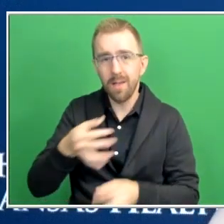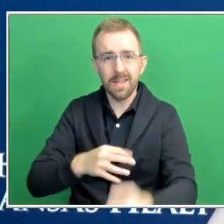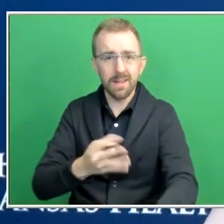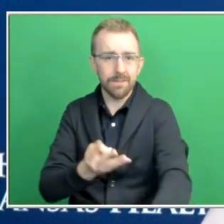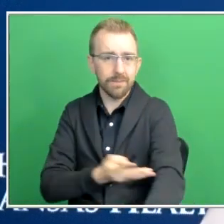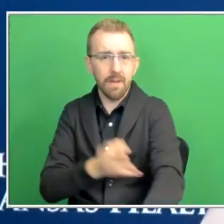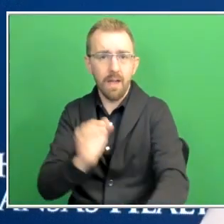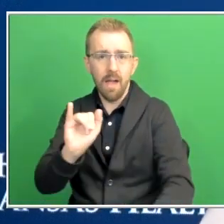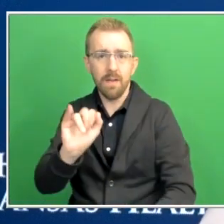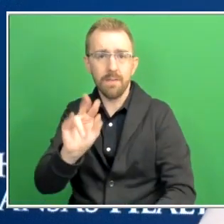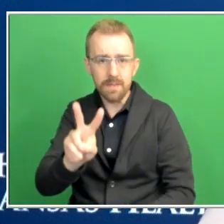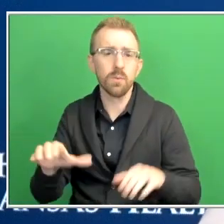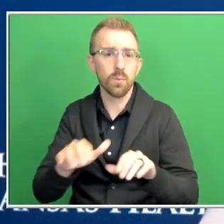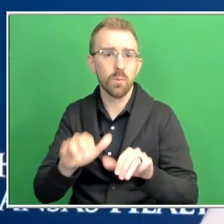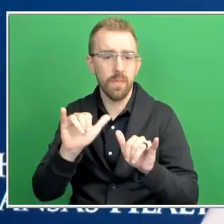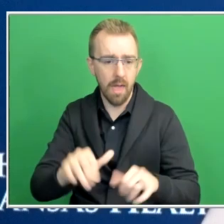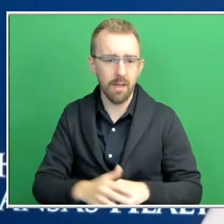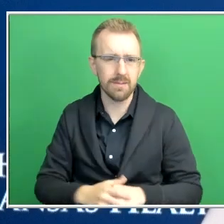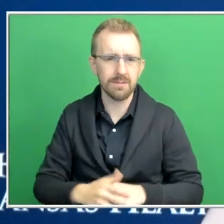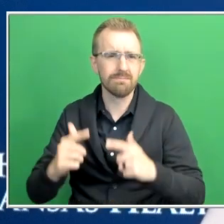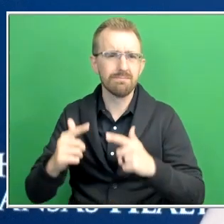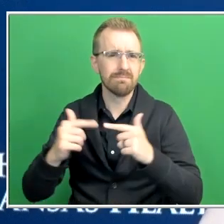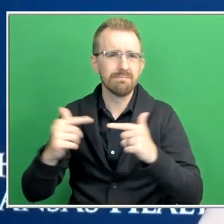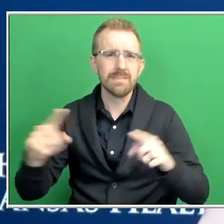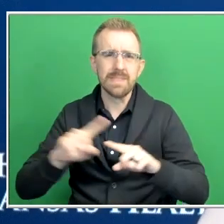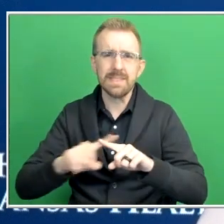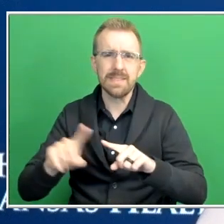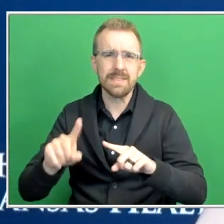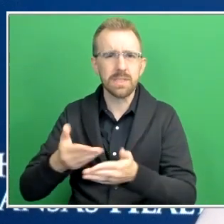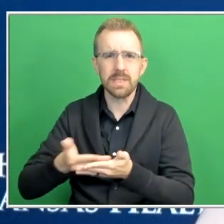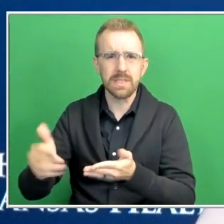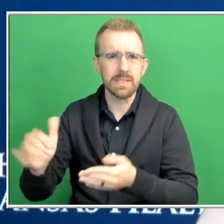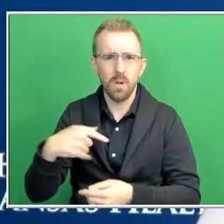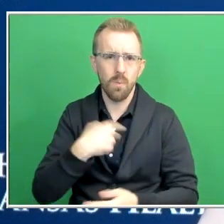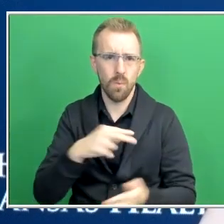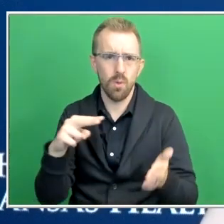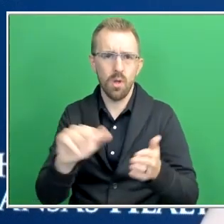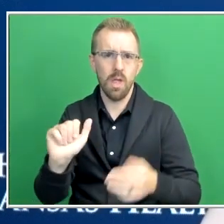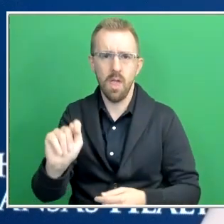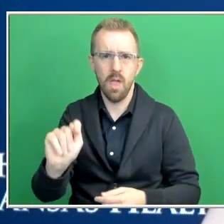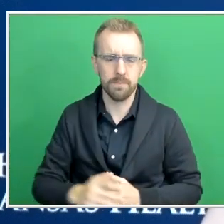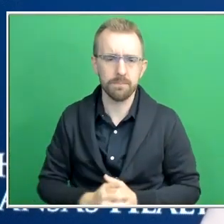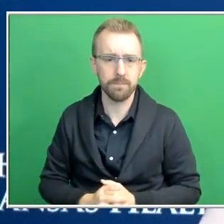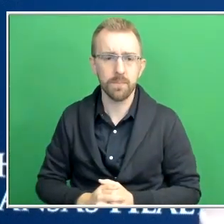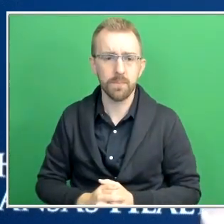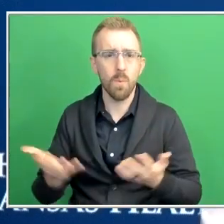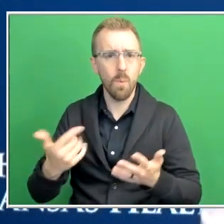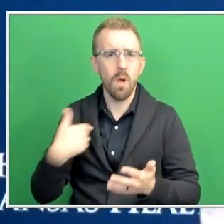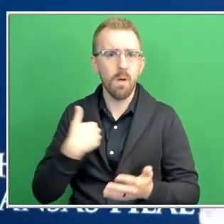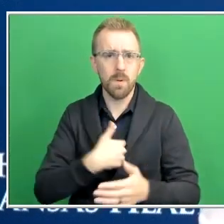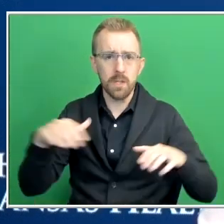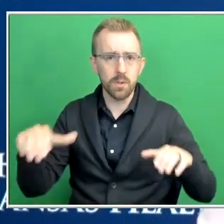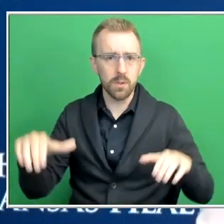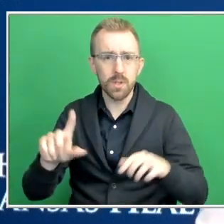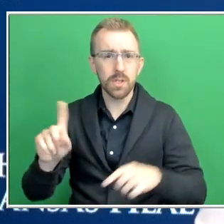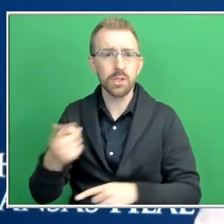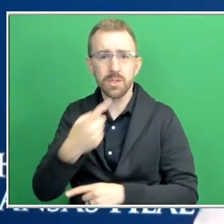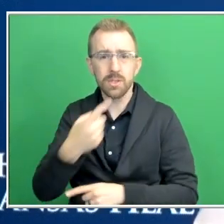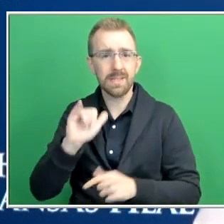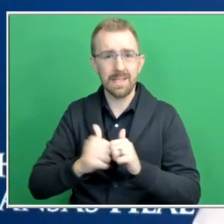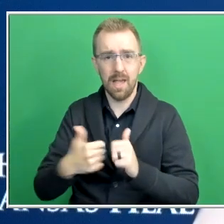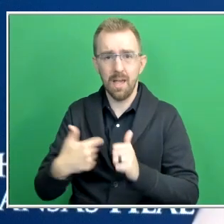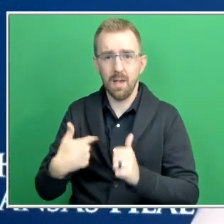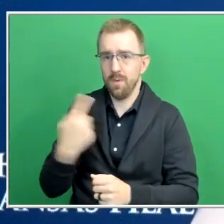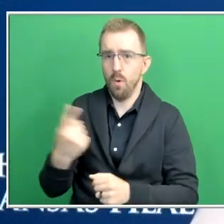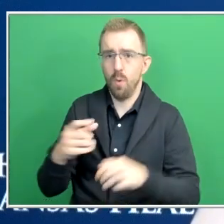that. And a whole bunch of other things that we're looking at. What have we been doing just because that's the way we've always done it, and it's